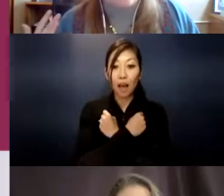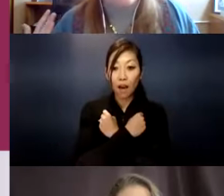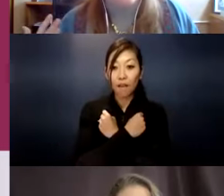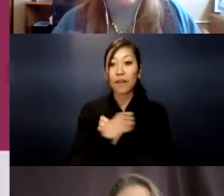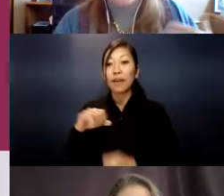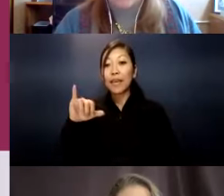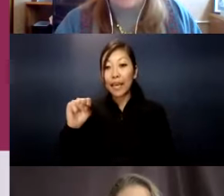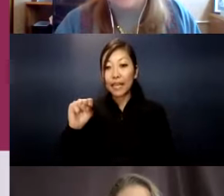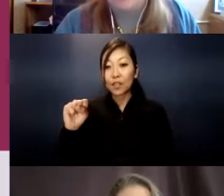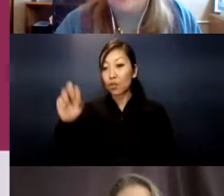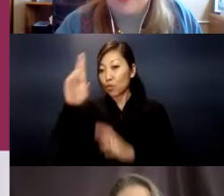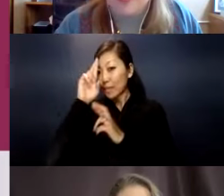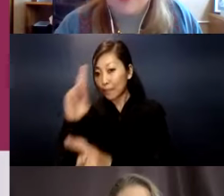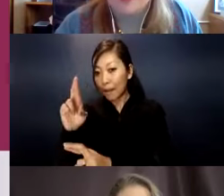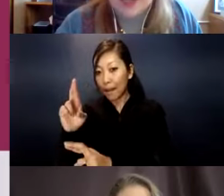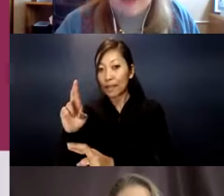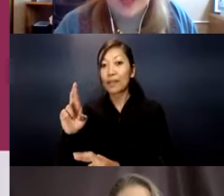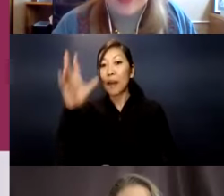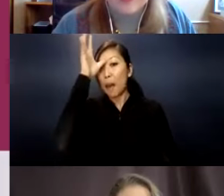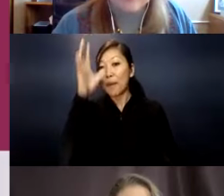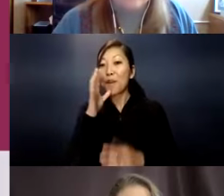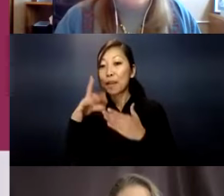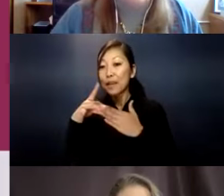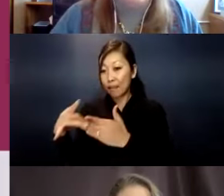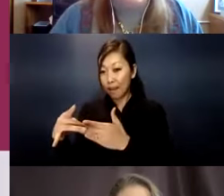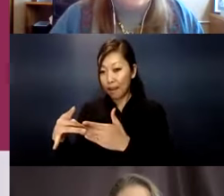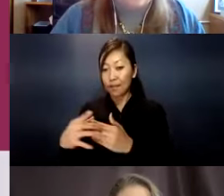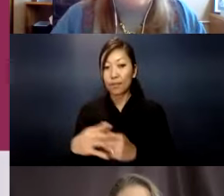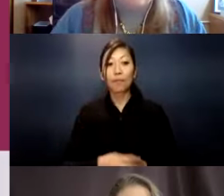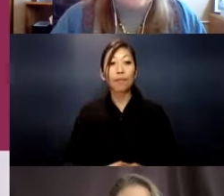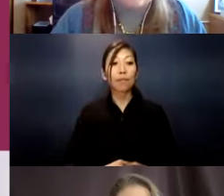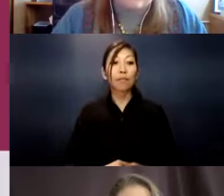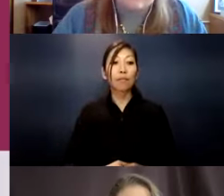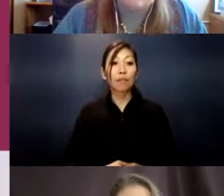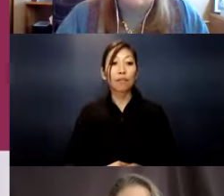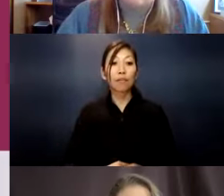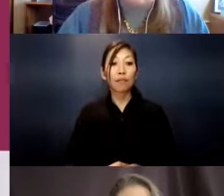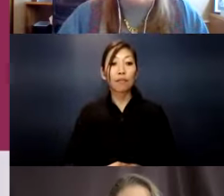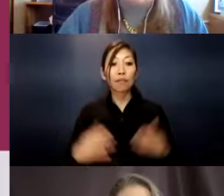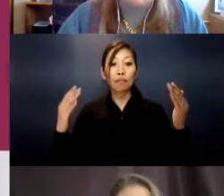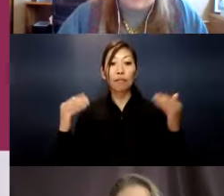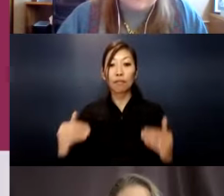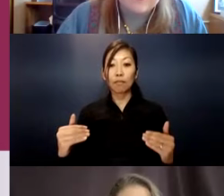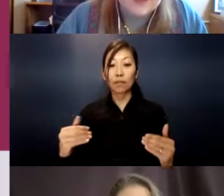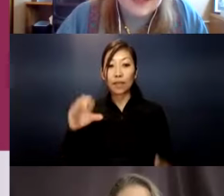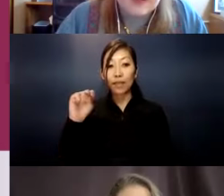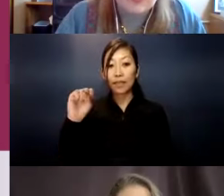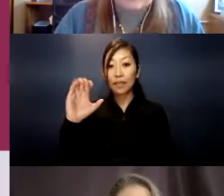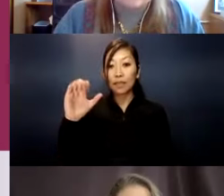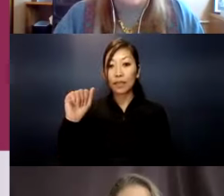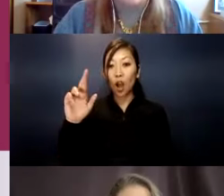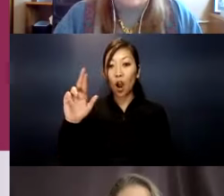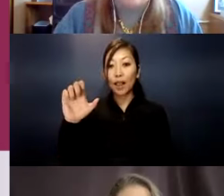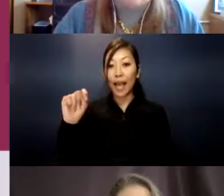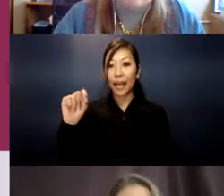about how to engage with young people about dating violence. Another great resource is Scarlet Teen,